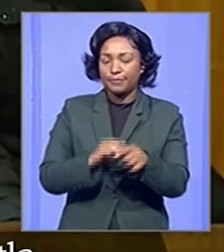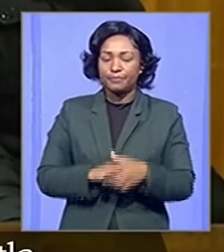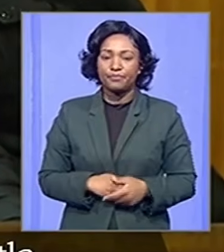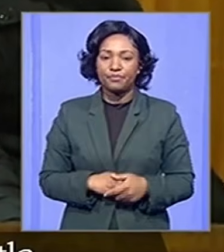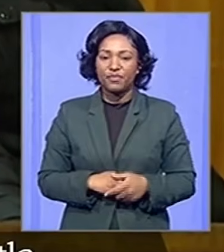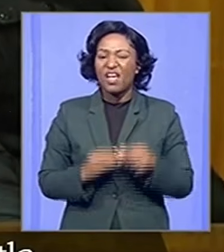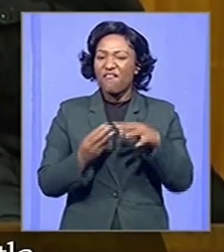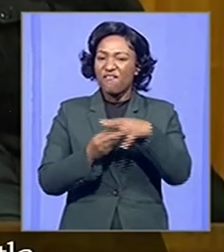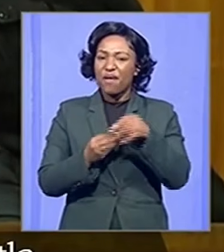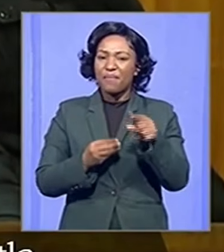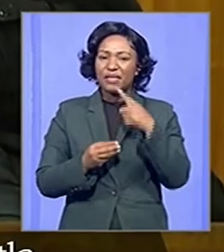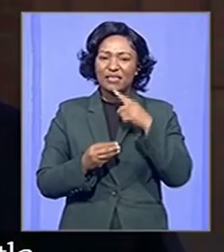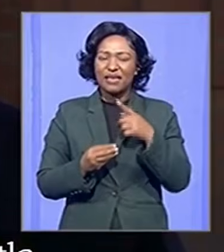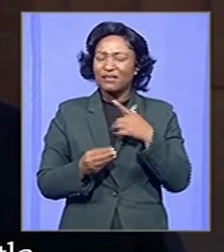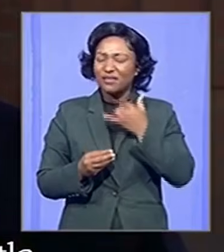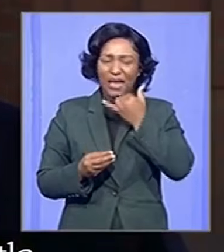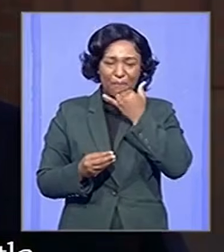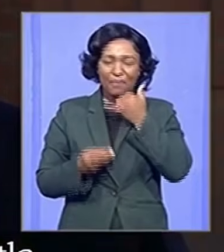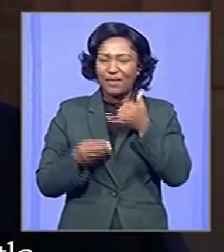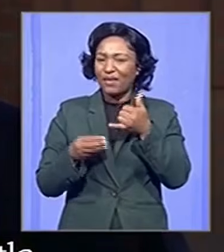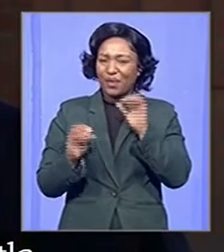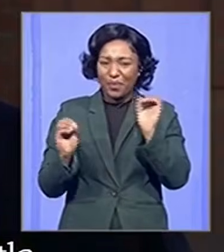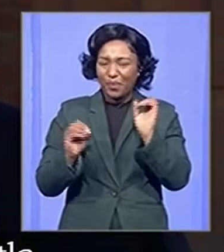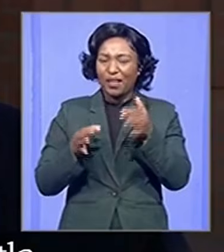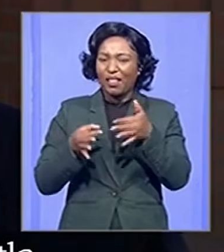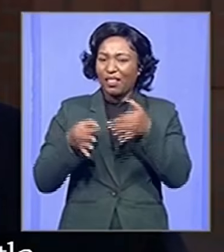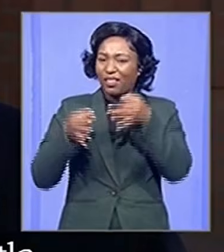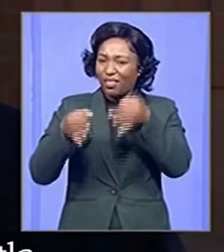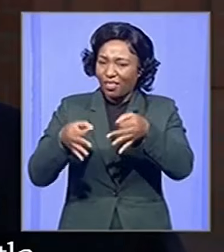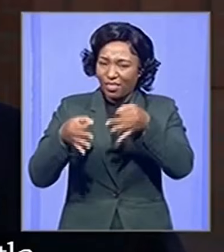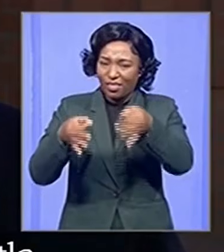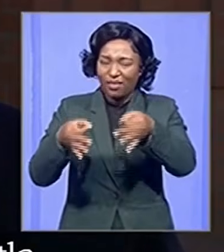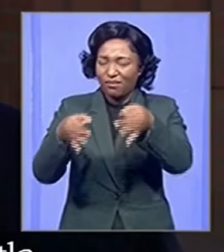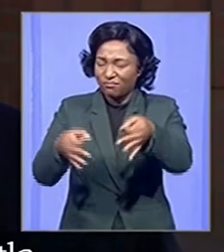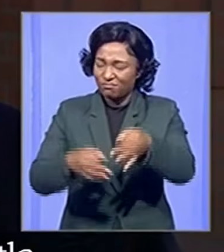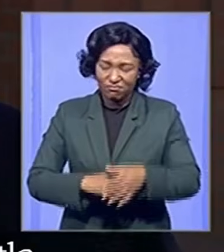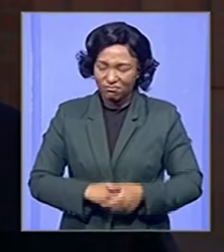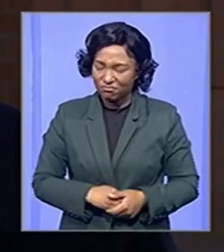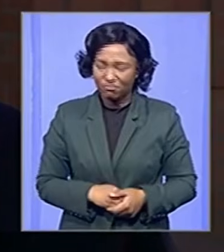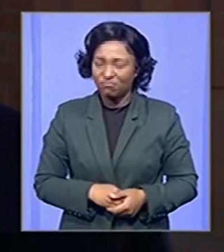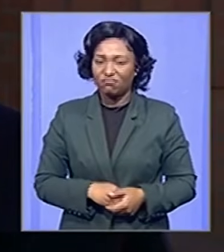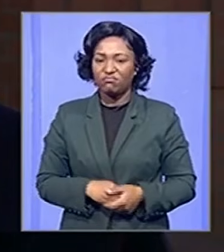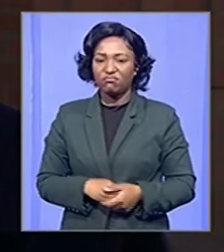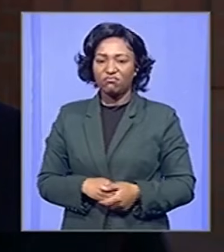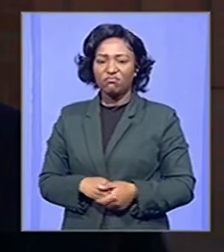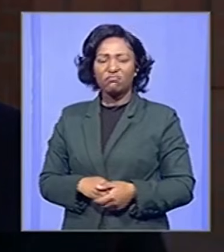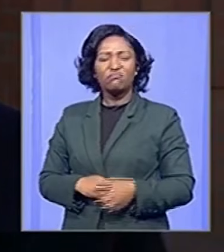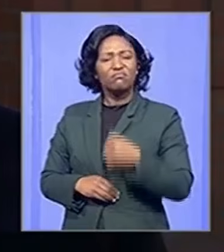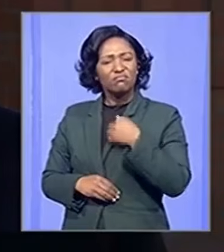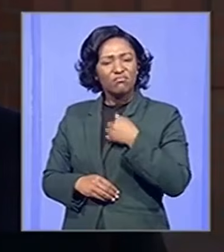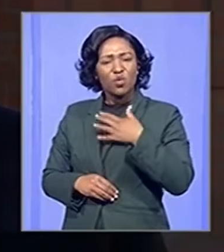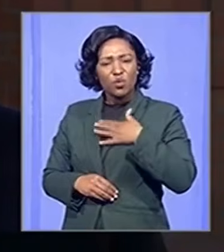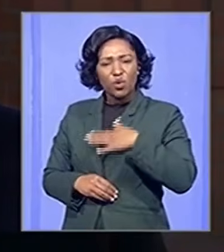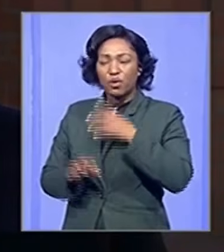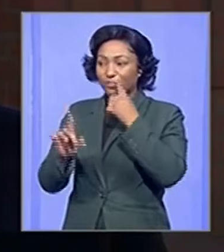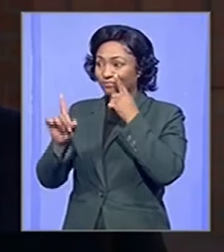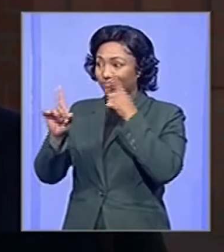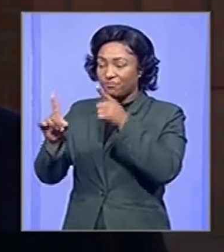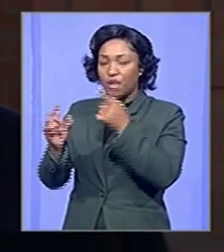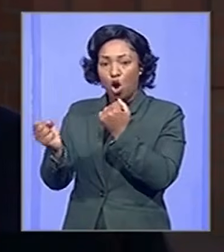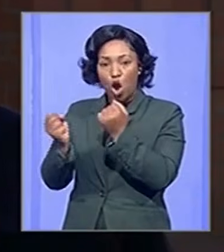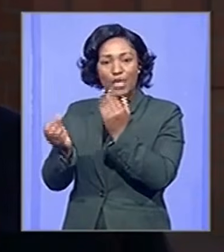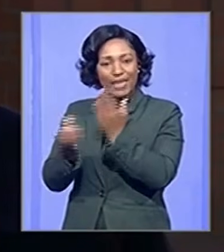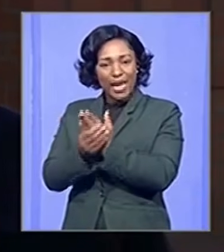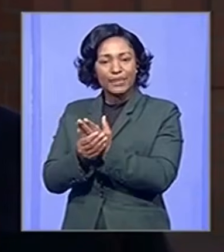ke ho busetswa morao ha Nyewe. Ke keletso ya rona go e bona re heditse ka yone mme